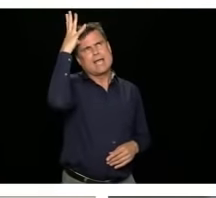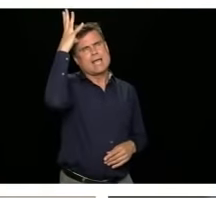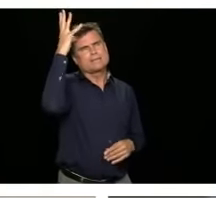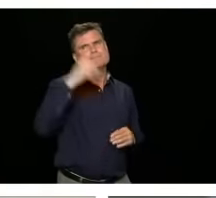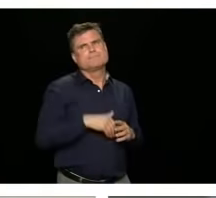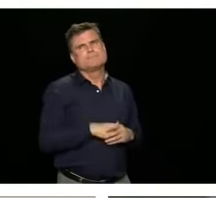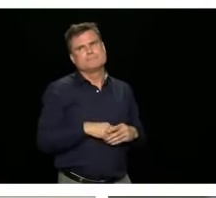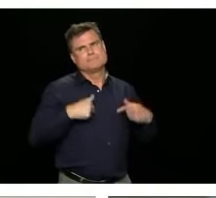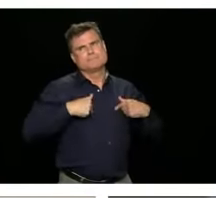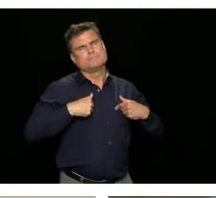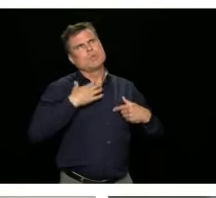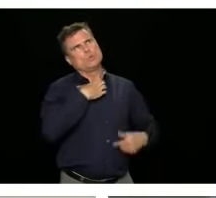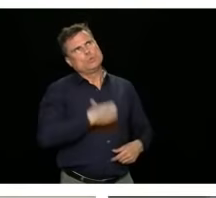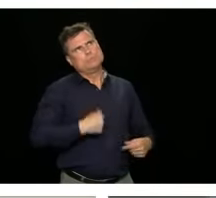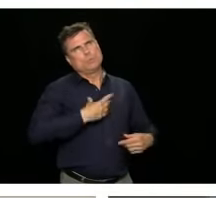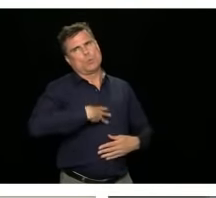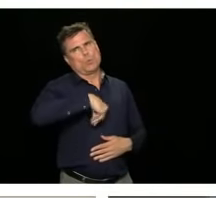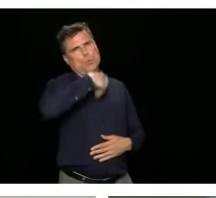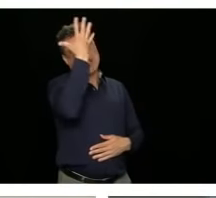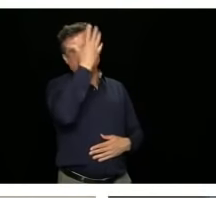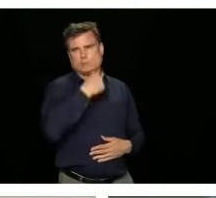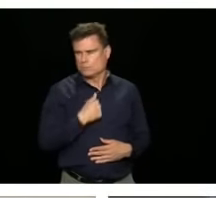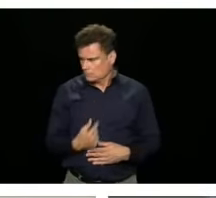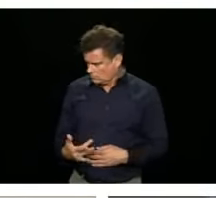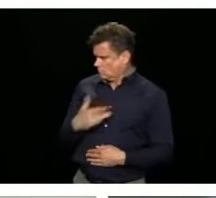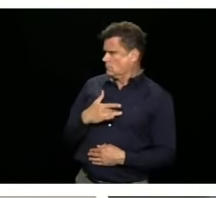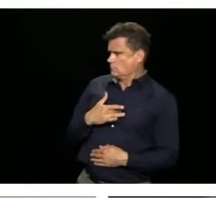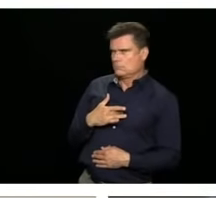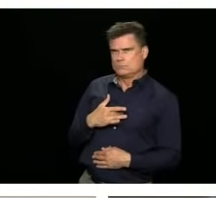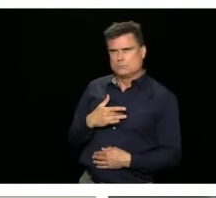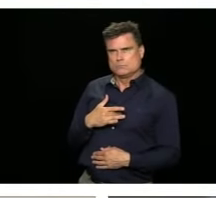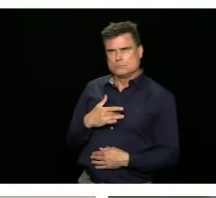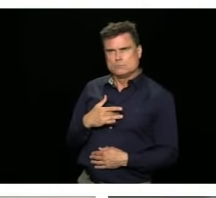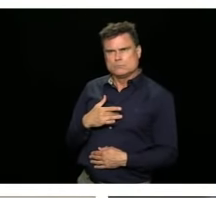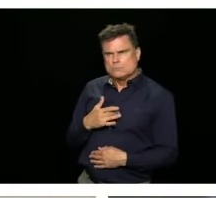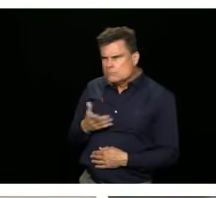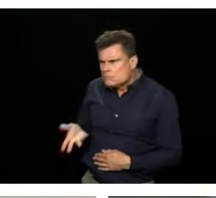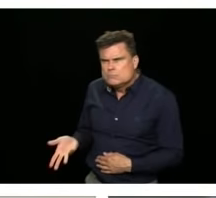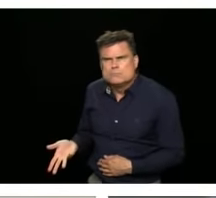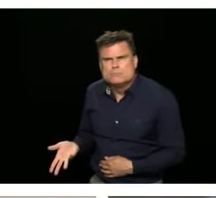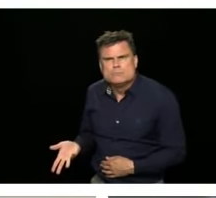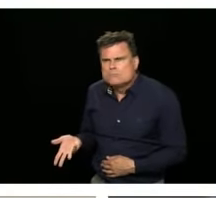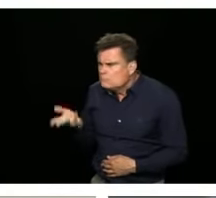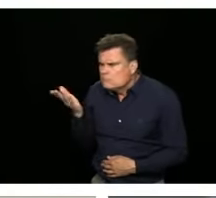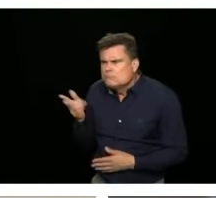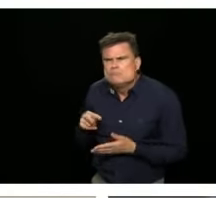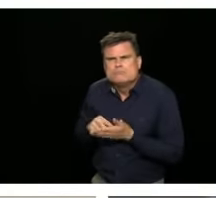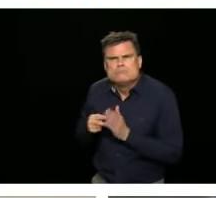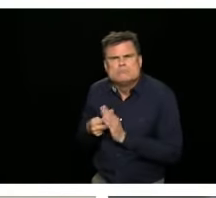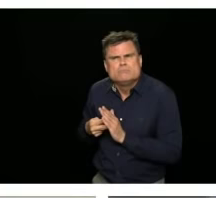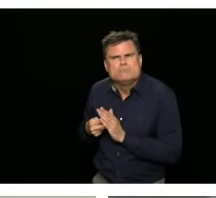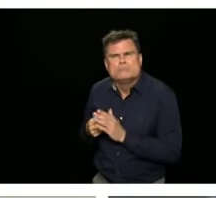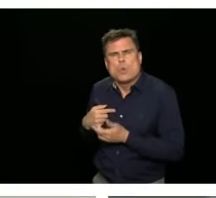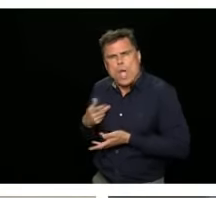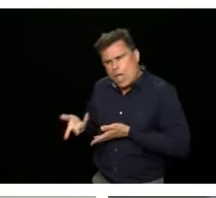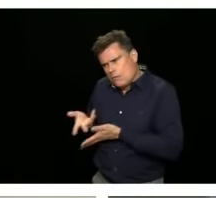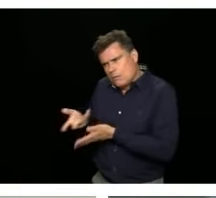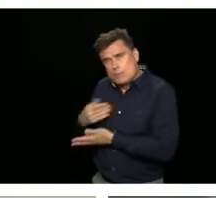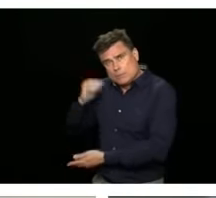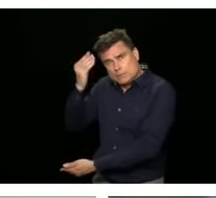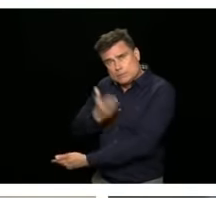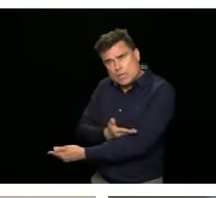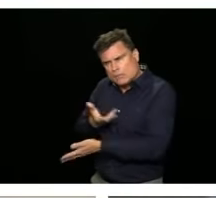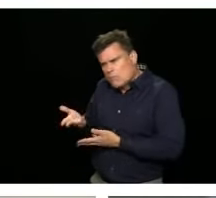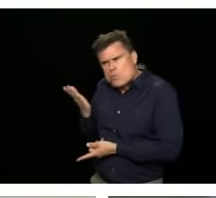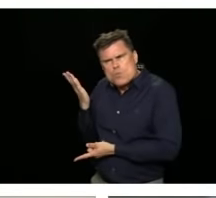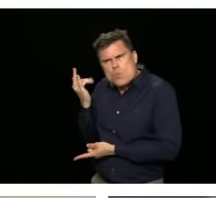we started delving into it. And it was a question of, well, why would he think this way? And, you know, it's a child. And children see